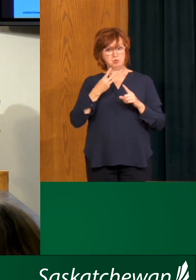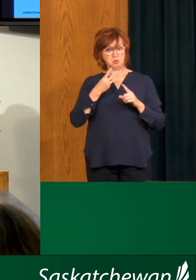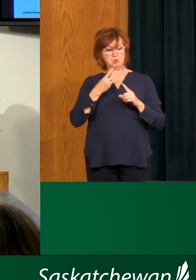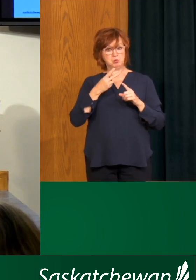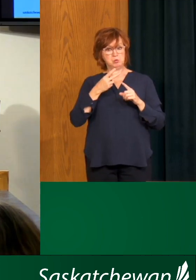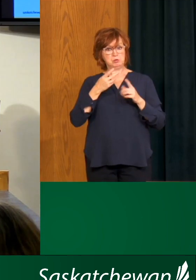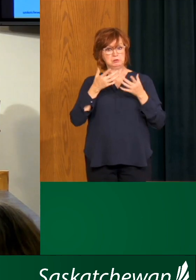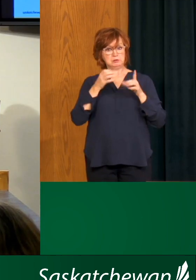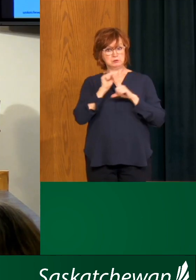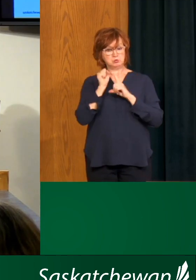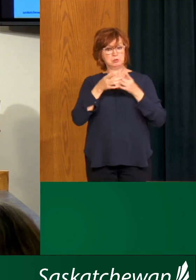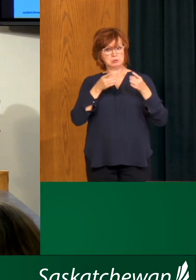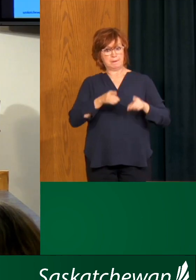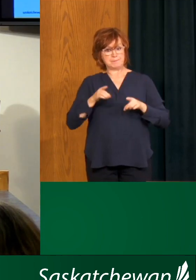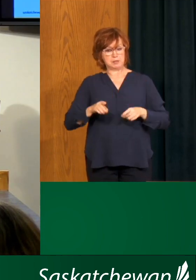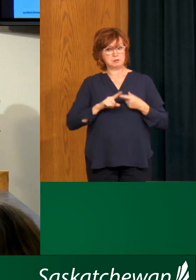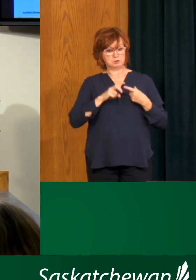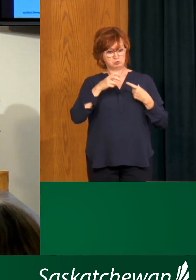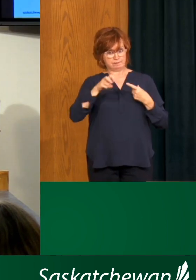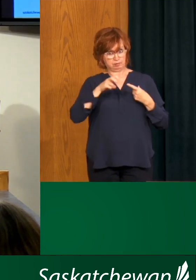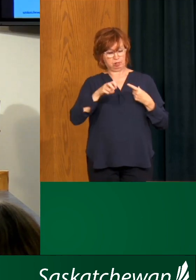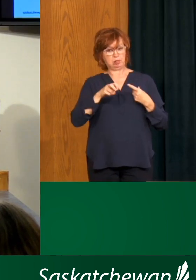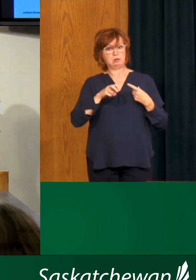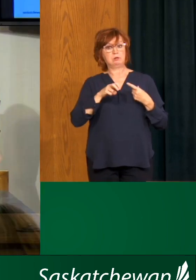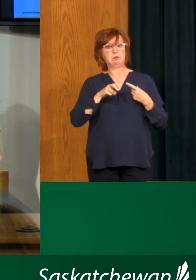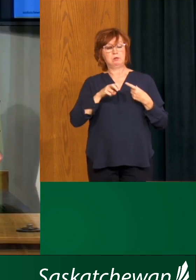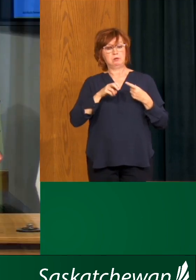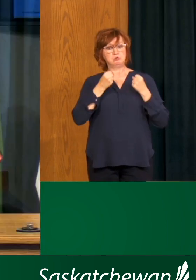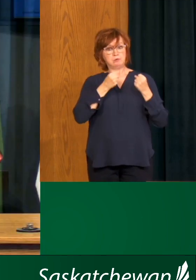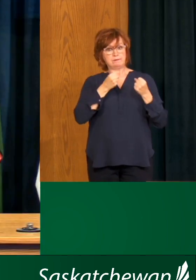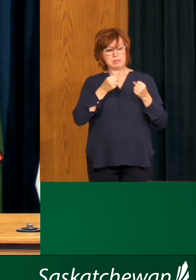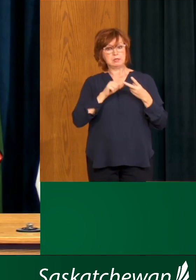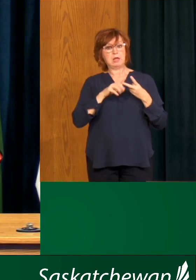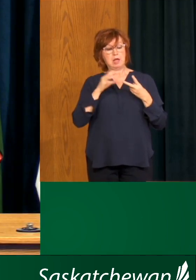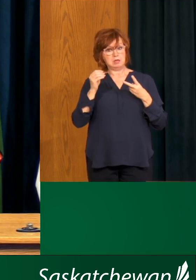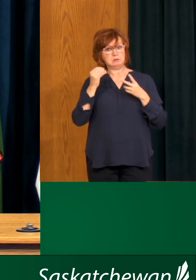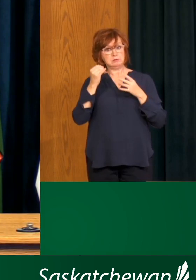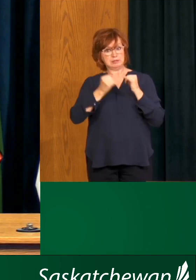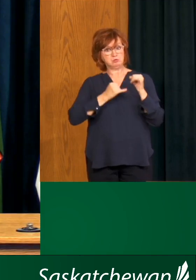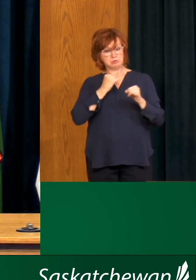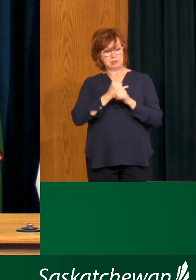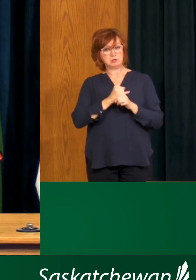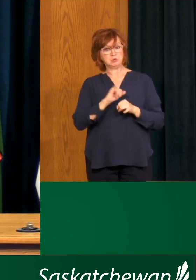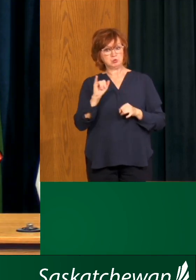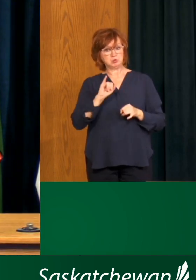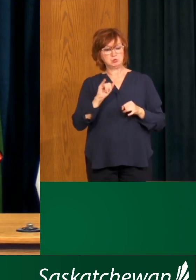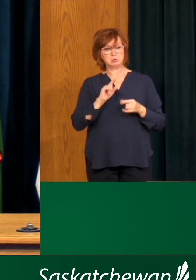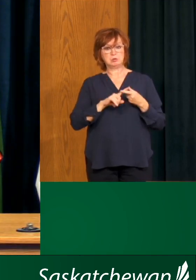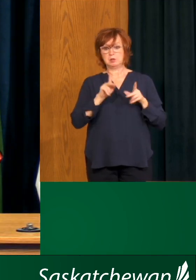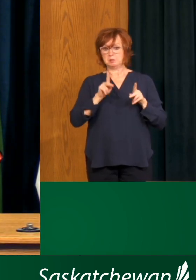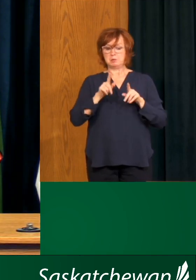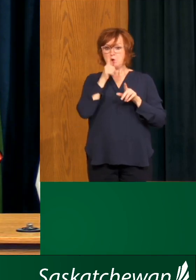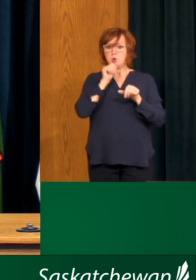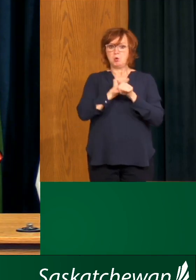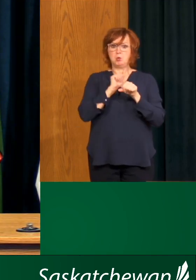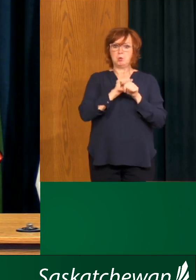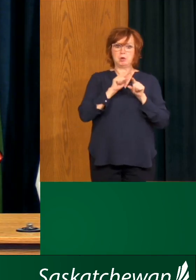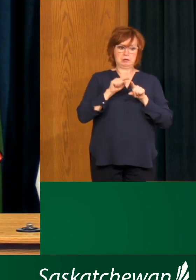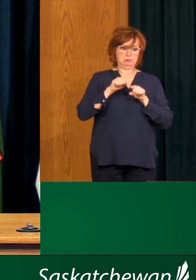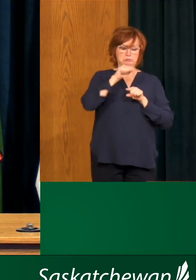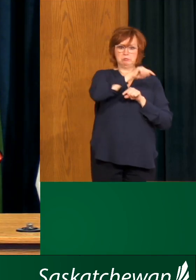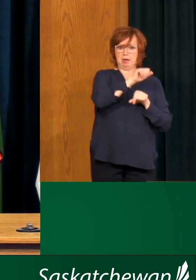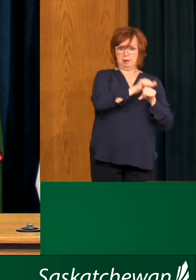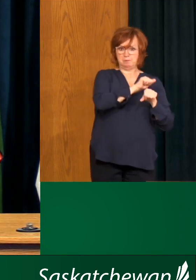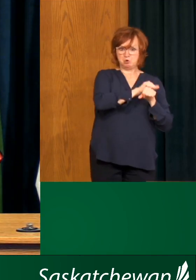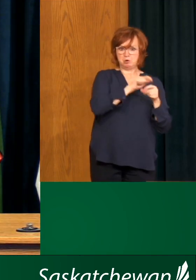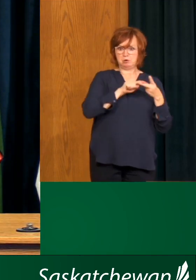pandemic in Saskatchewan. I think of individuals that work in other areas of Alberta and even Manitoba, as well as